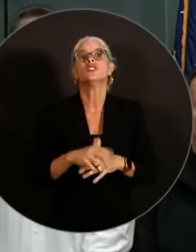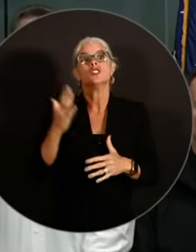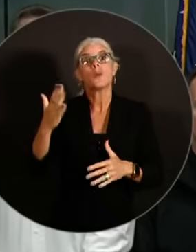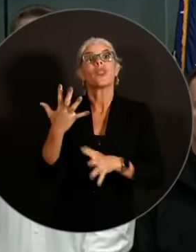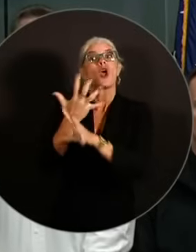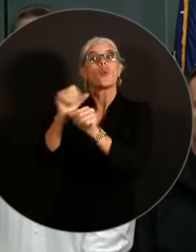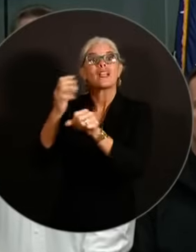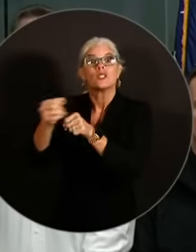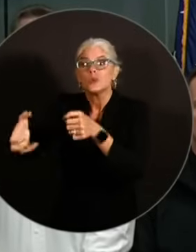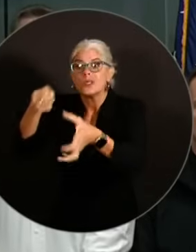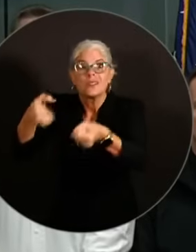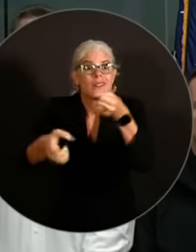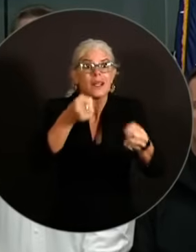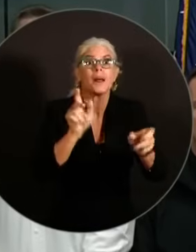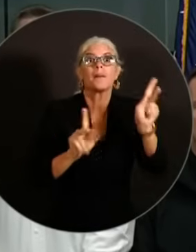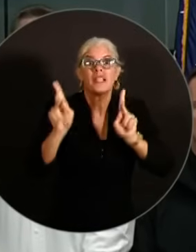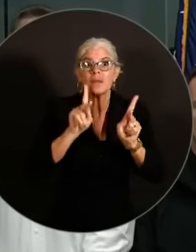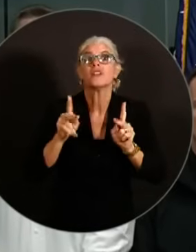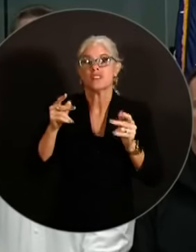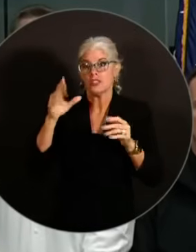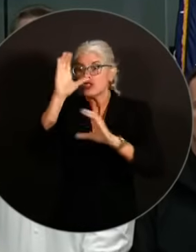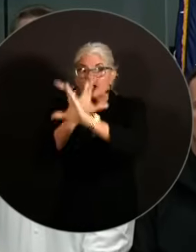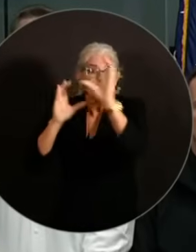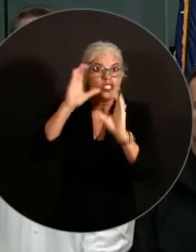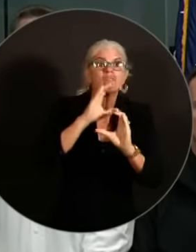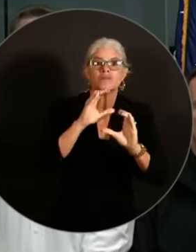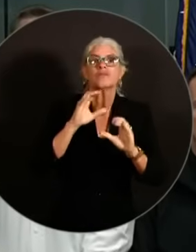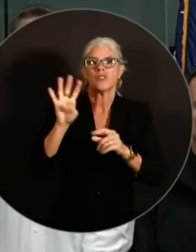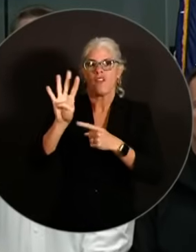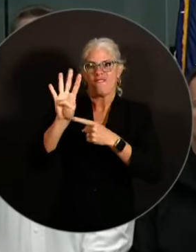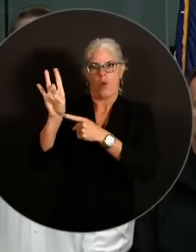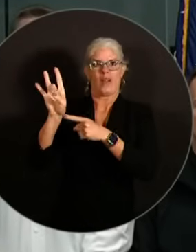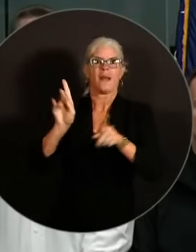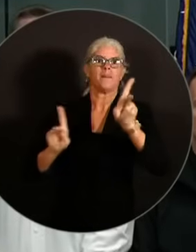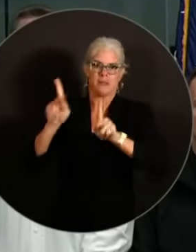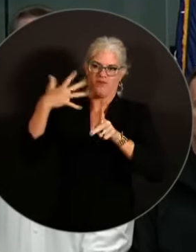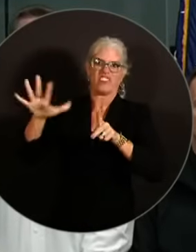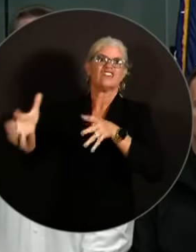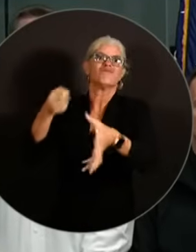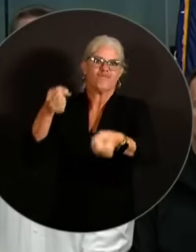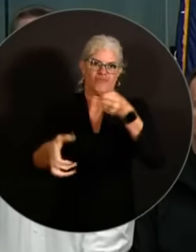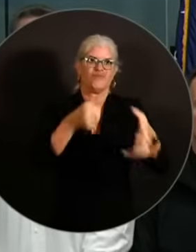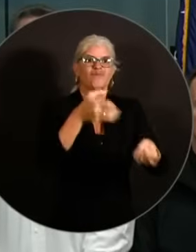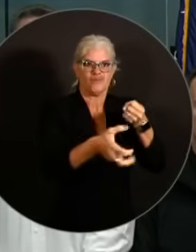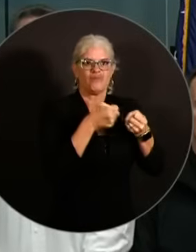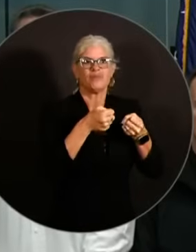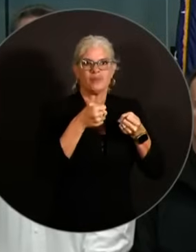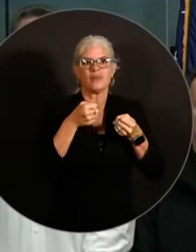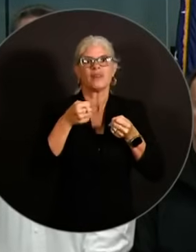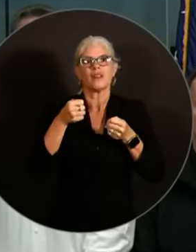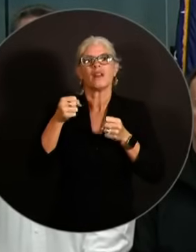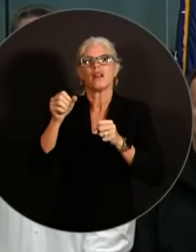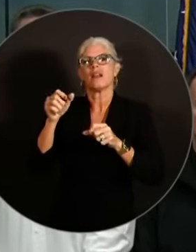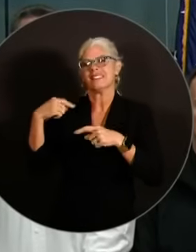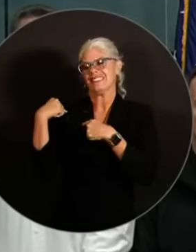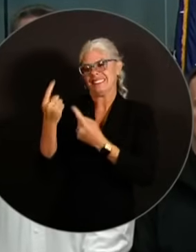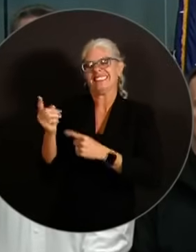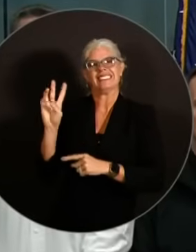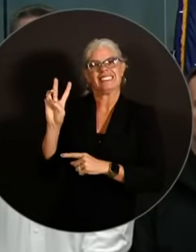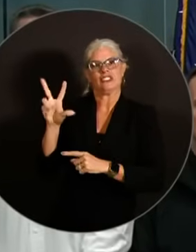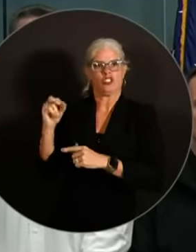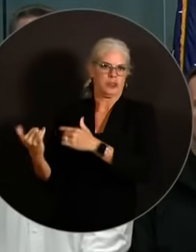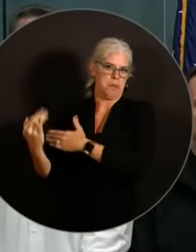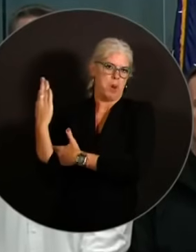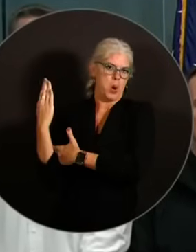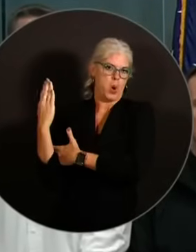State search and rescue teams report at least 48 individuals have been rescued as of 06:30. National Guard search and rescue teams have